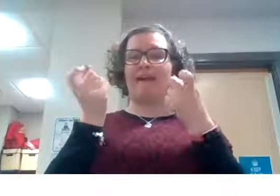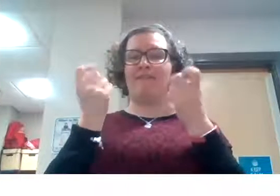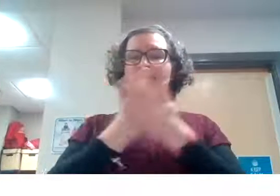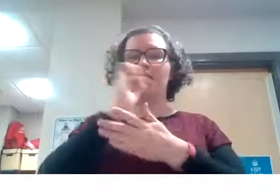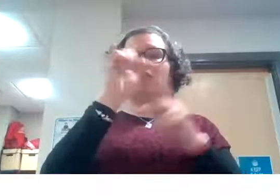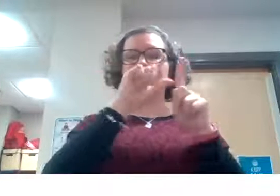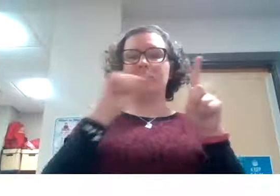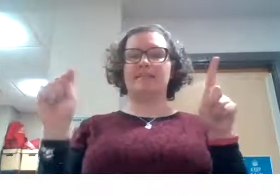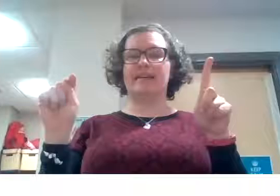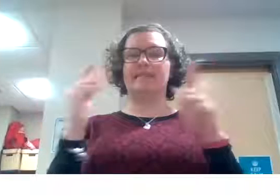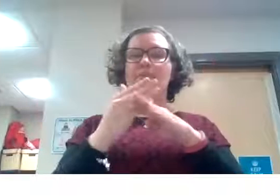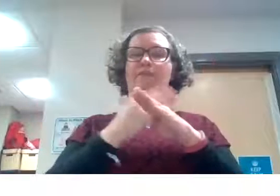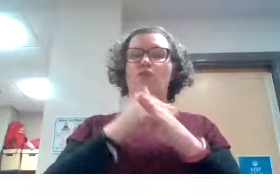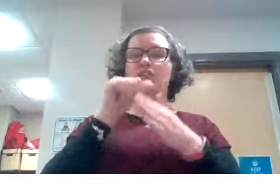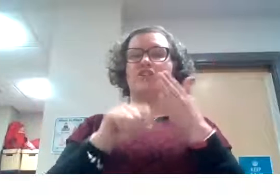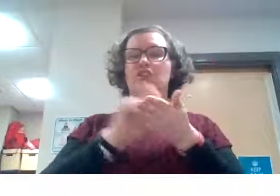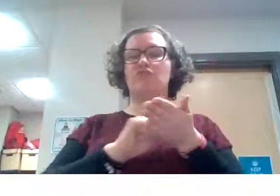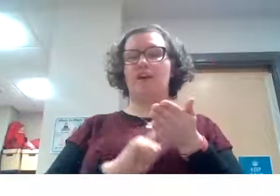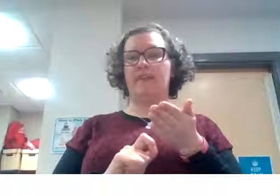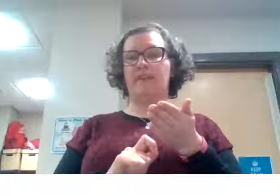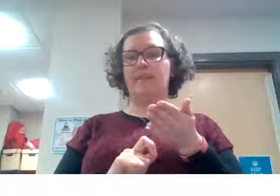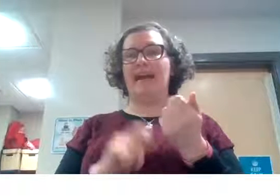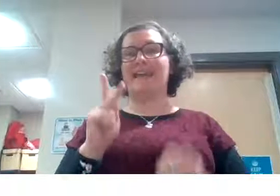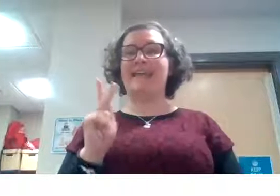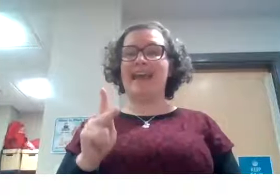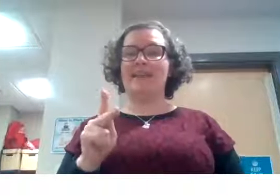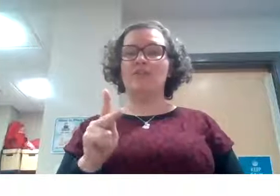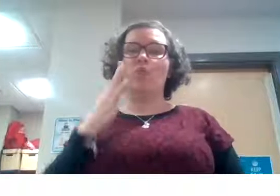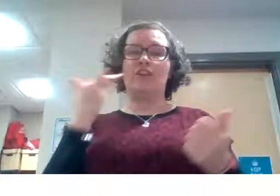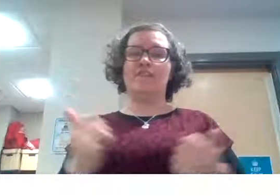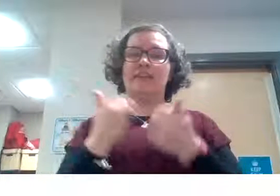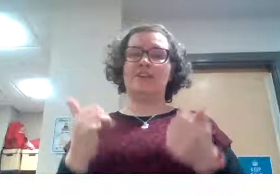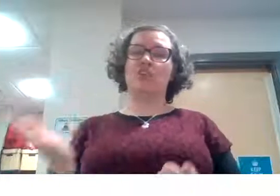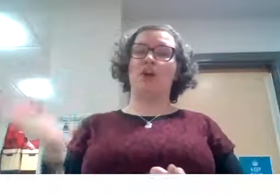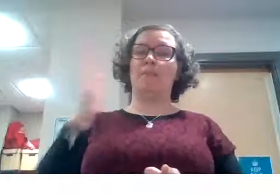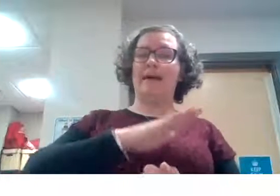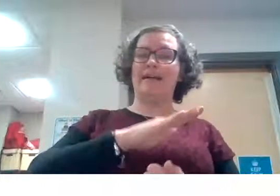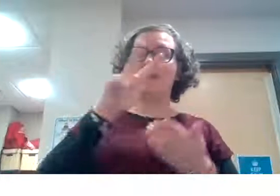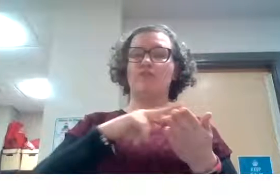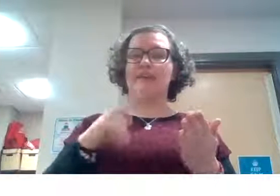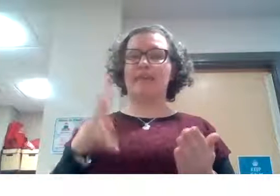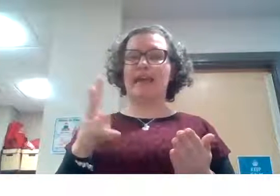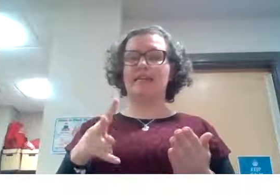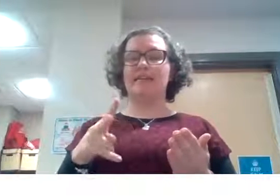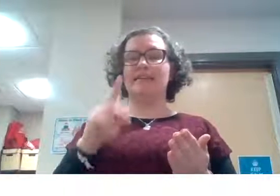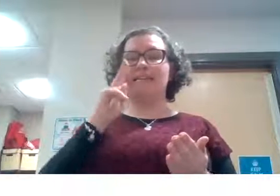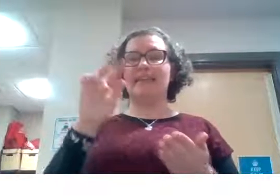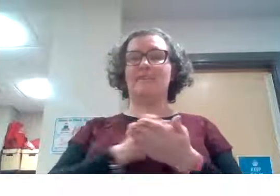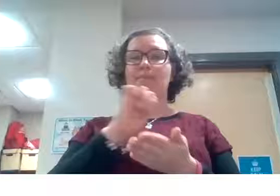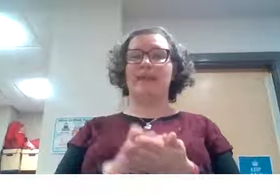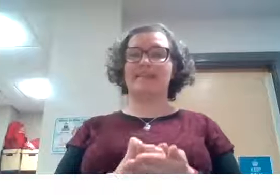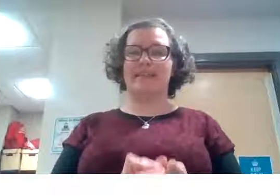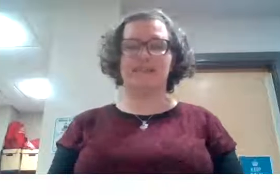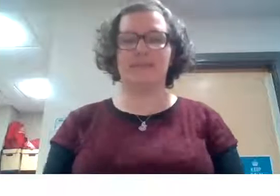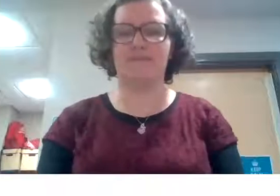Think carefully about your sentences before you start to write them. And again, when you've finished, go back and read them again to see